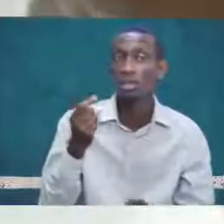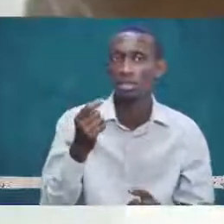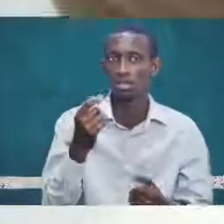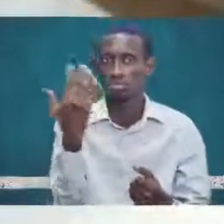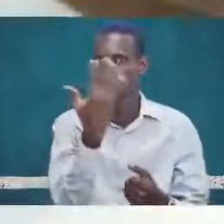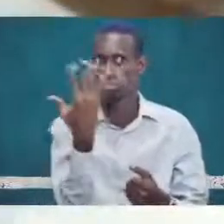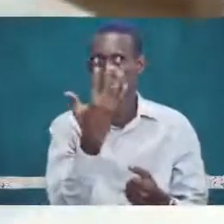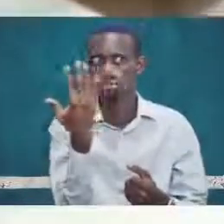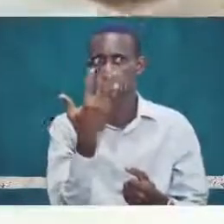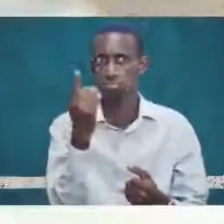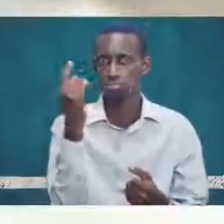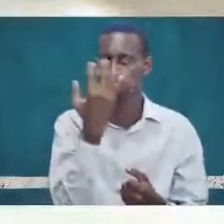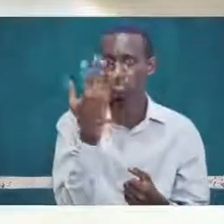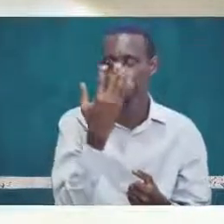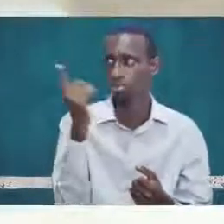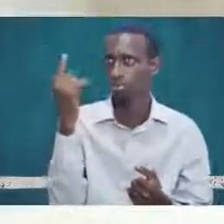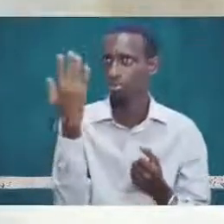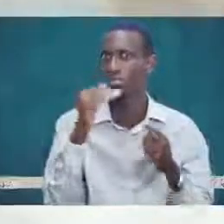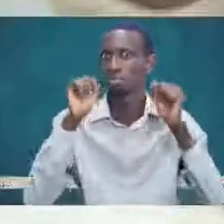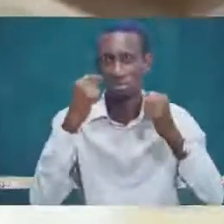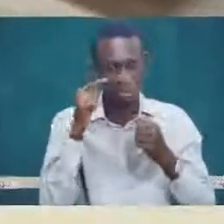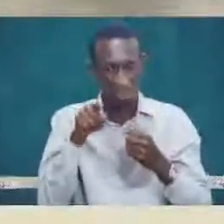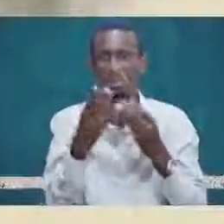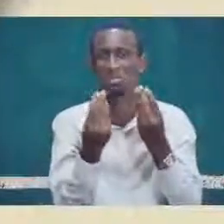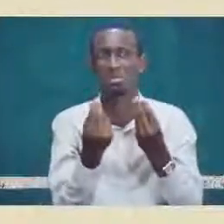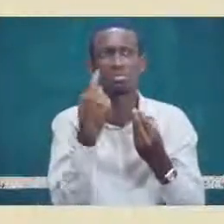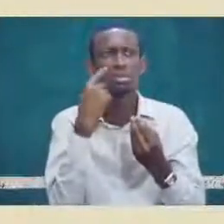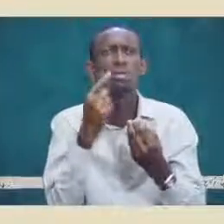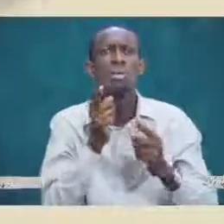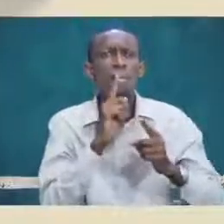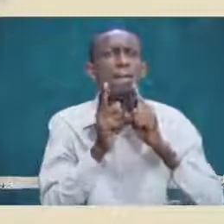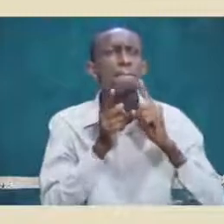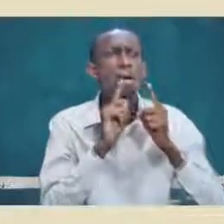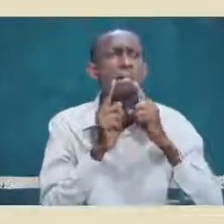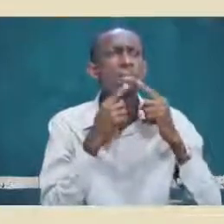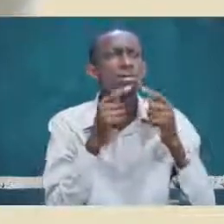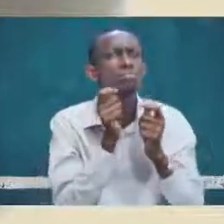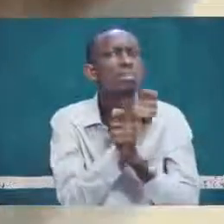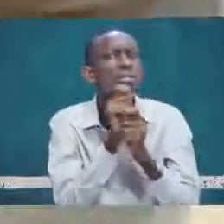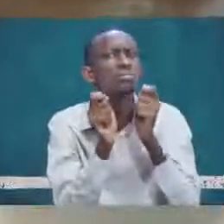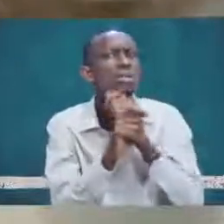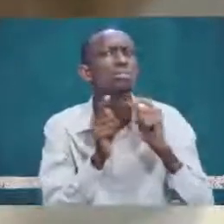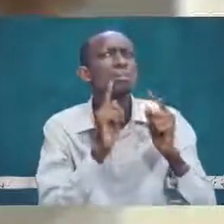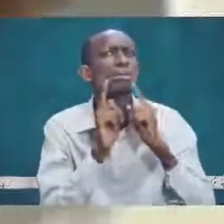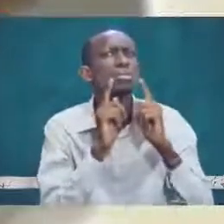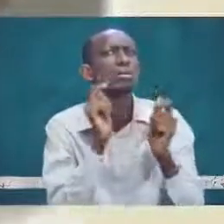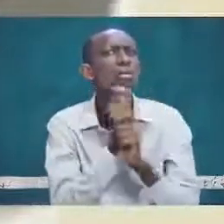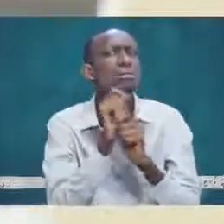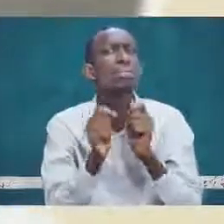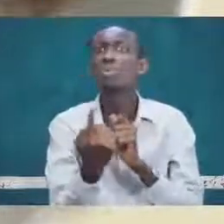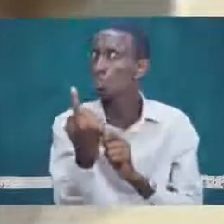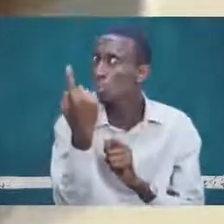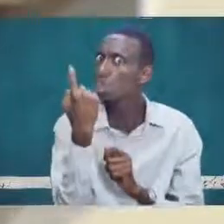crystals. I believe you can see what is the color is trying to change. So one of the characteristics that will tell you